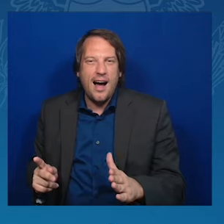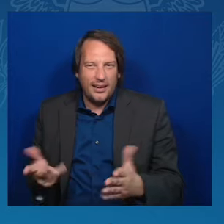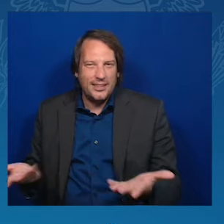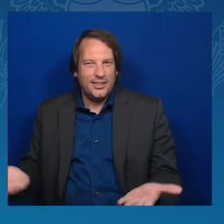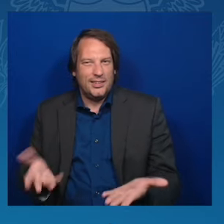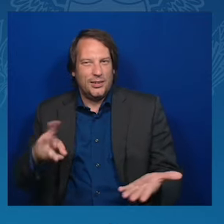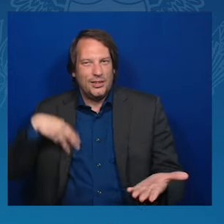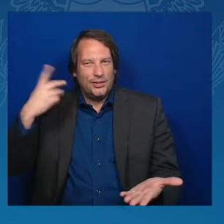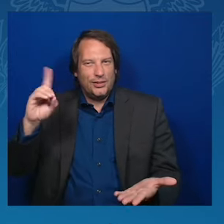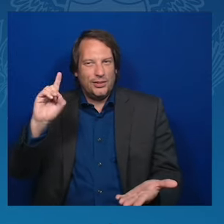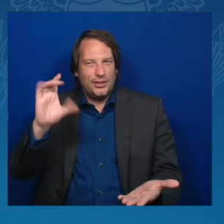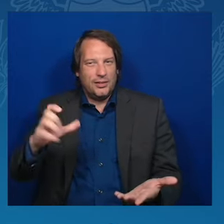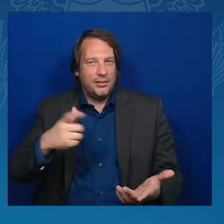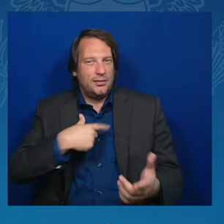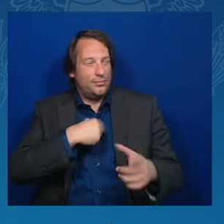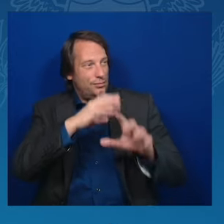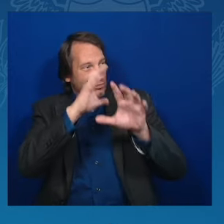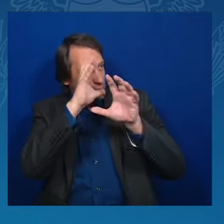honor of